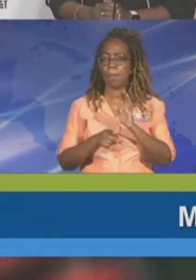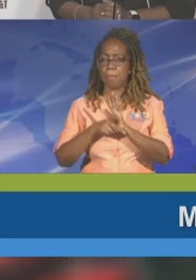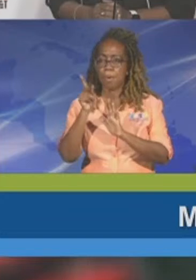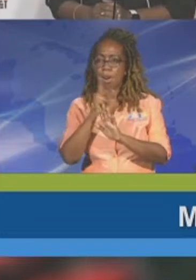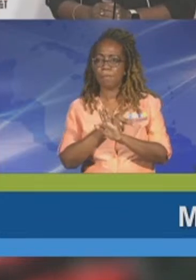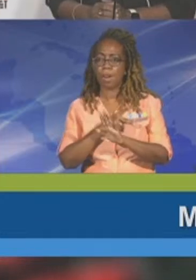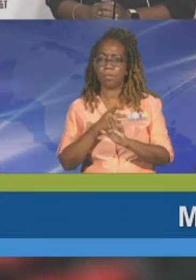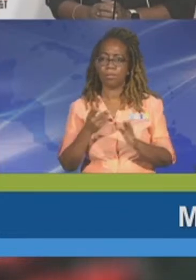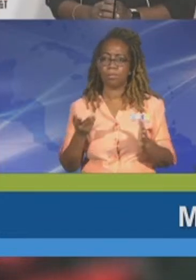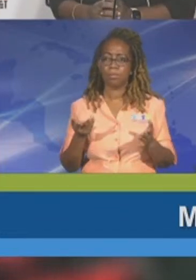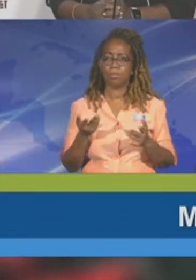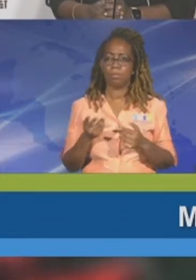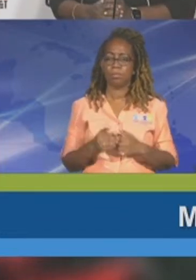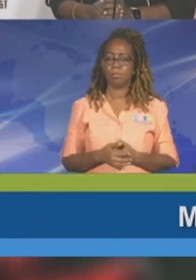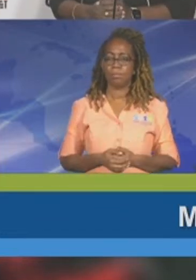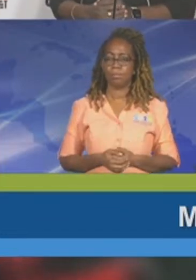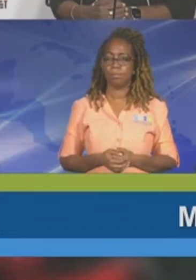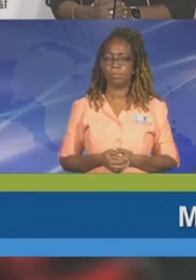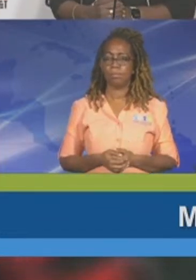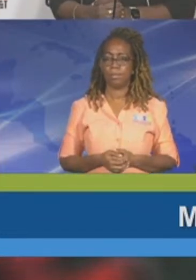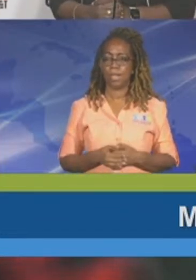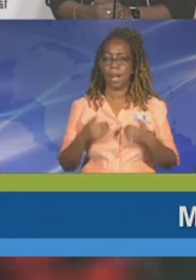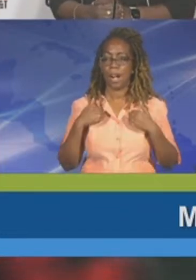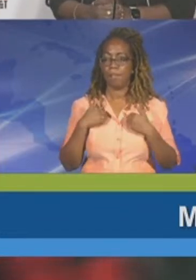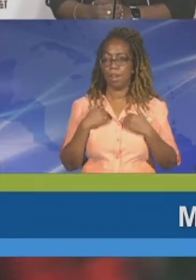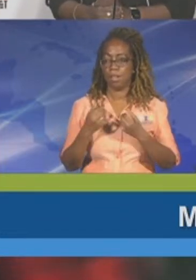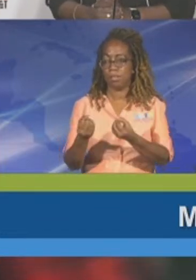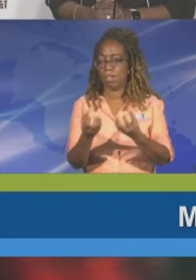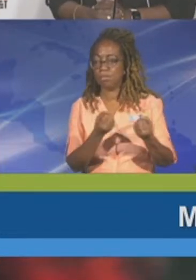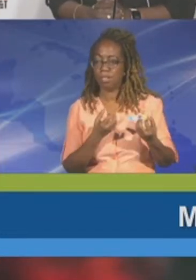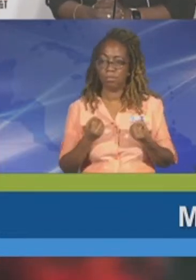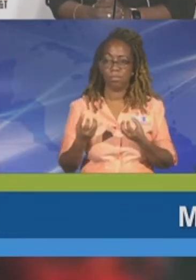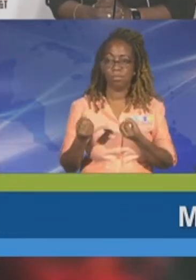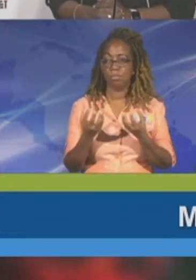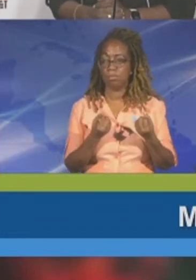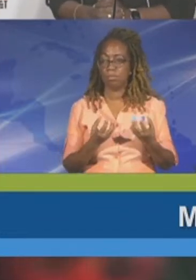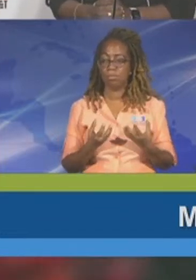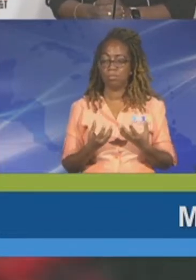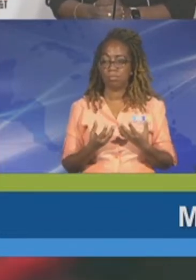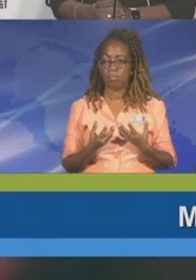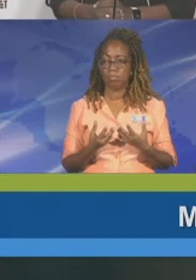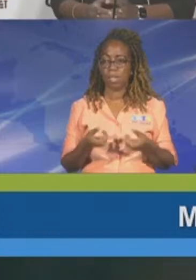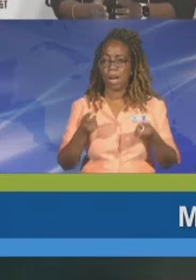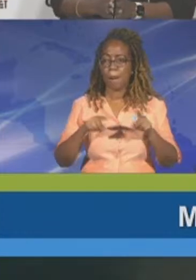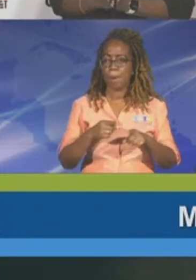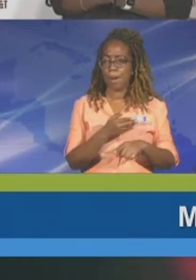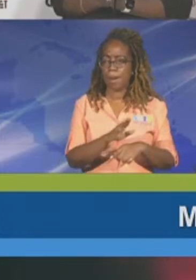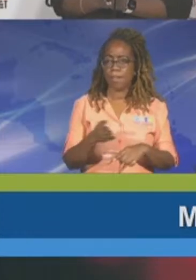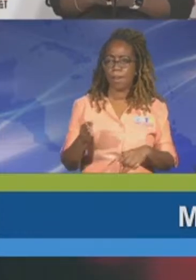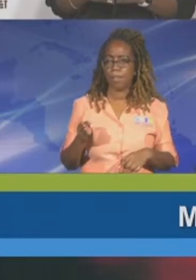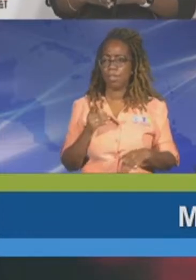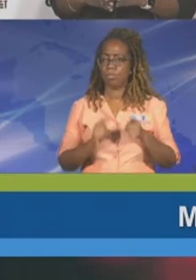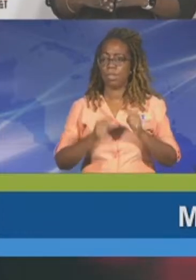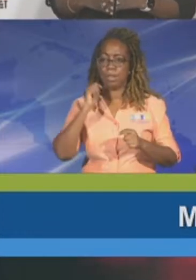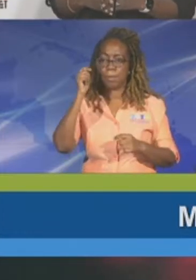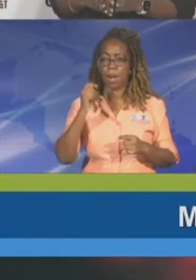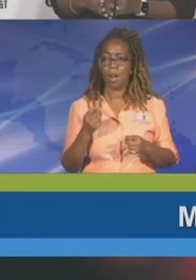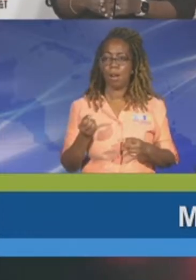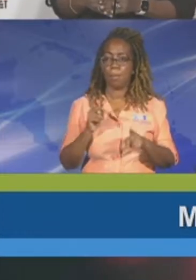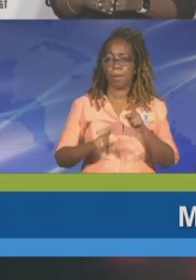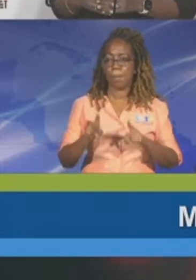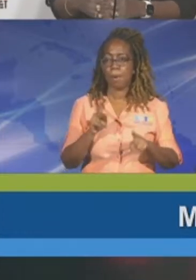it. Then we have a lot of advocacy going on across Trinidad and Tobago. There are lots of persons with